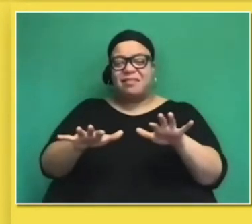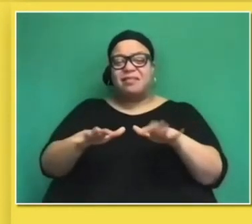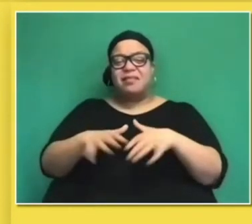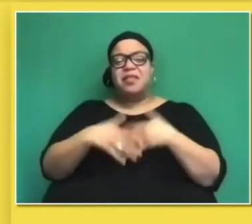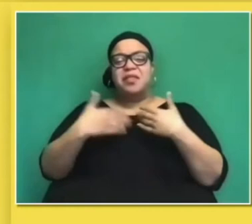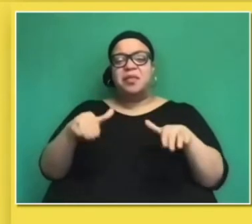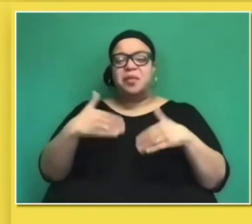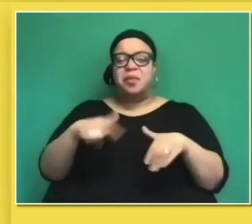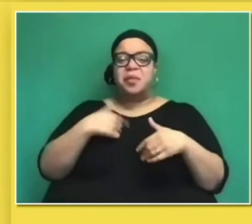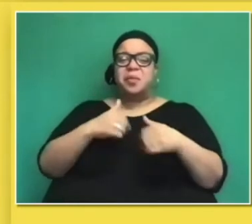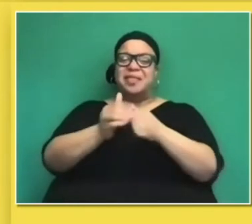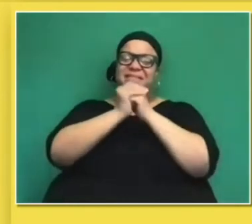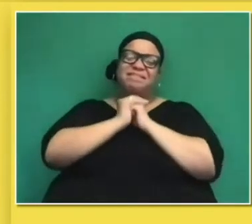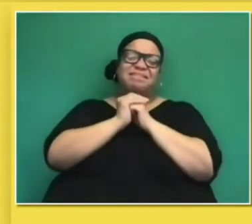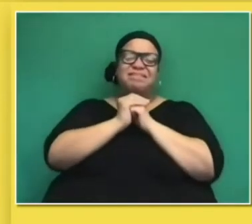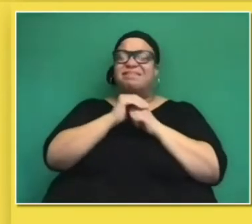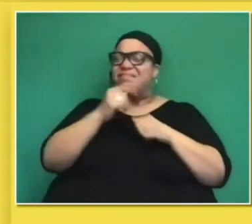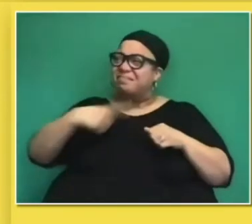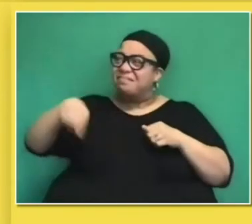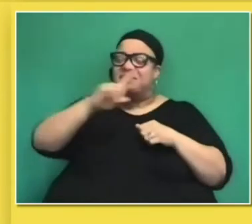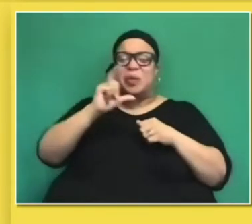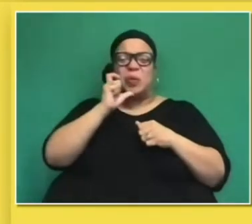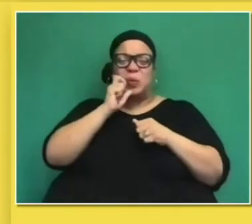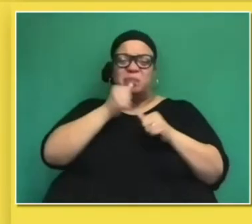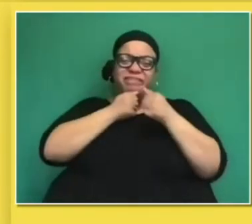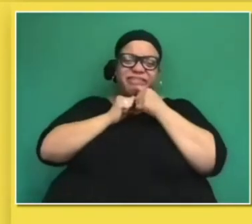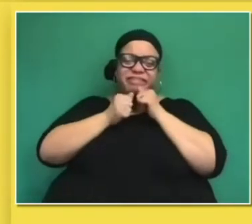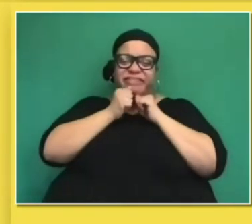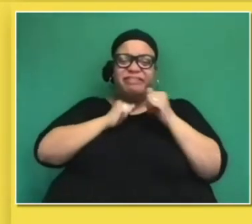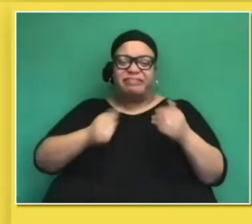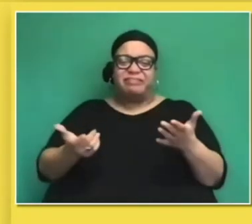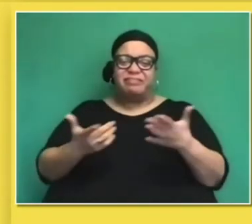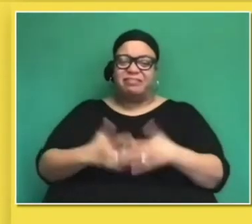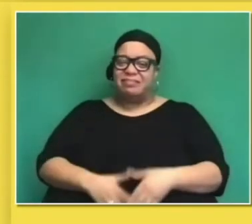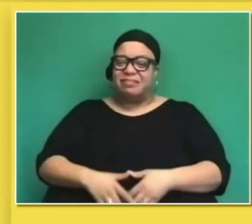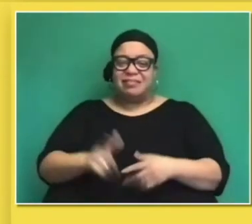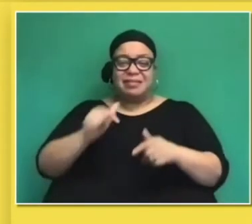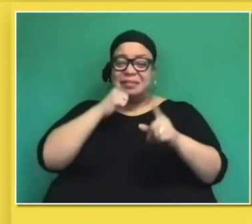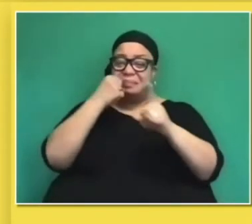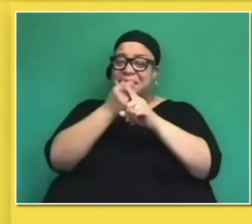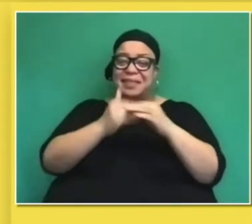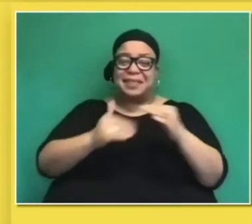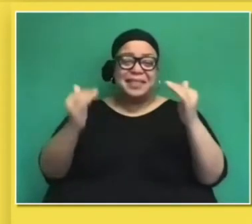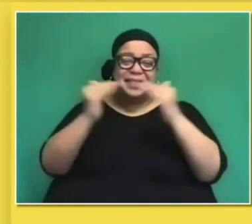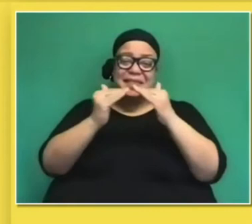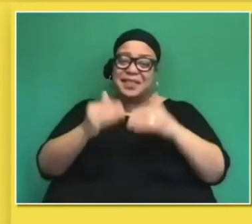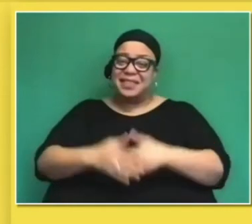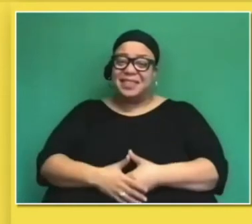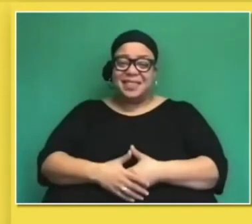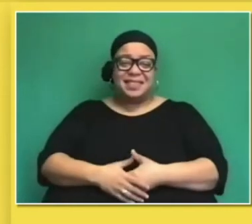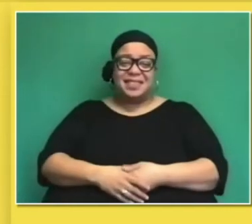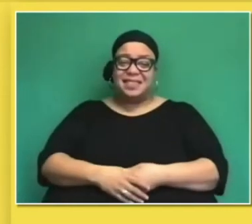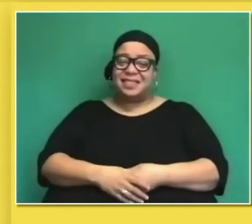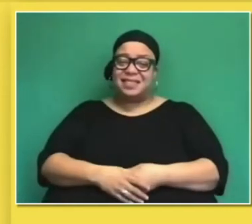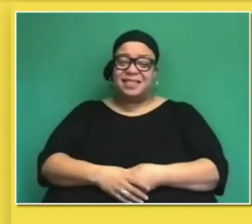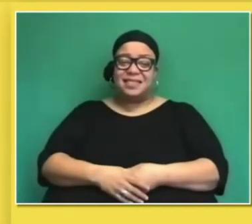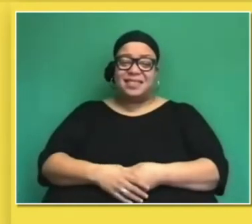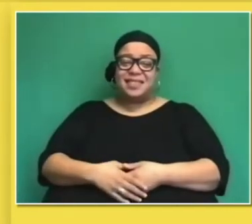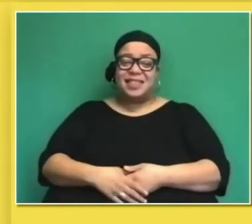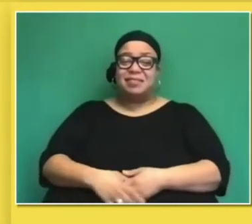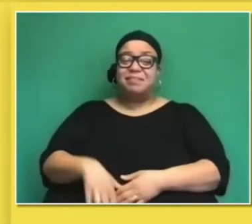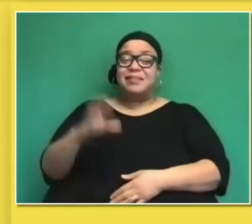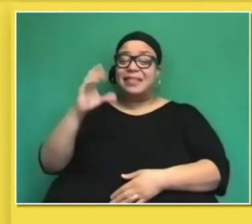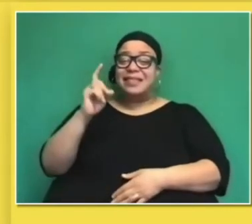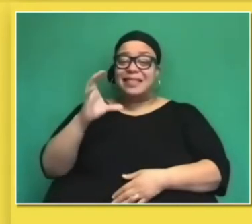equally. According to an analysis by the Center for Disease Control, poor people are three times as likely to